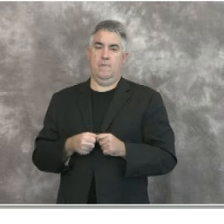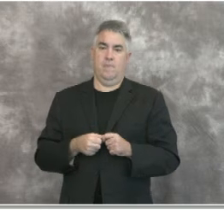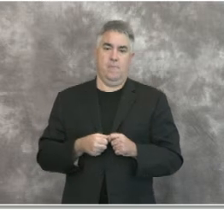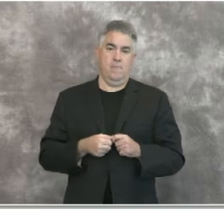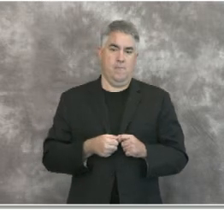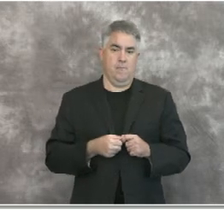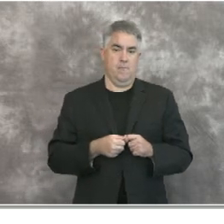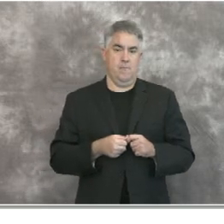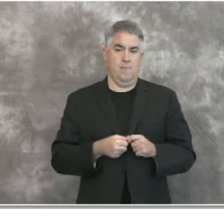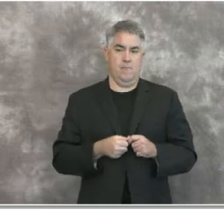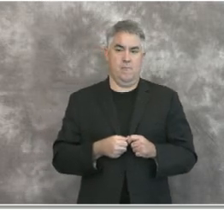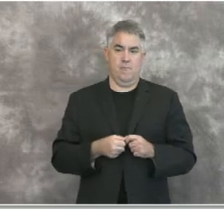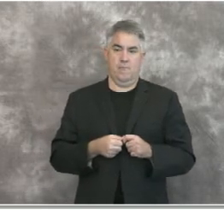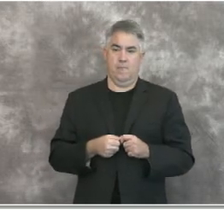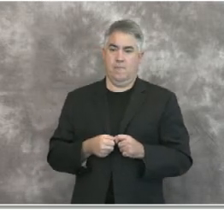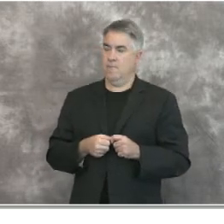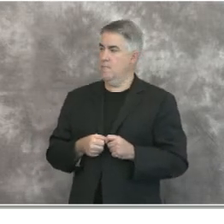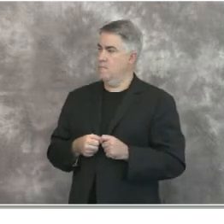Now,